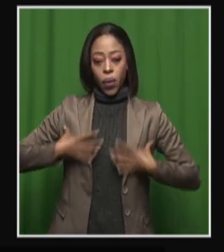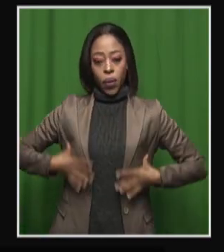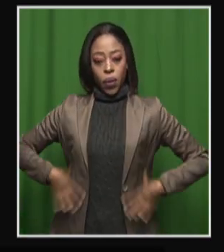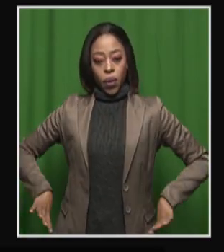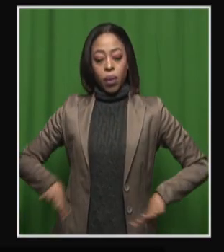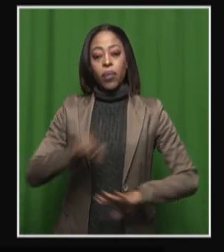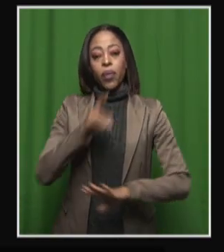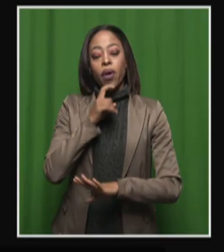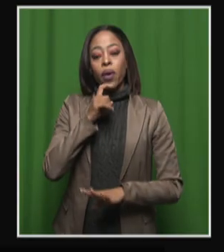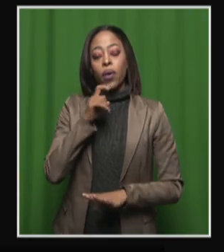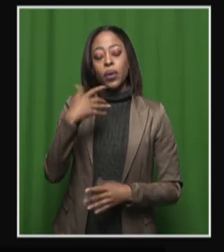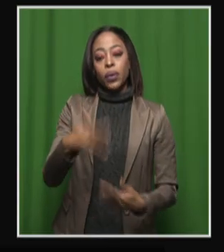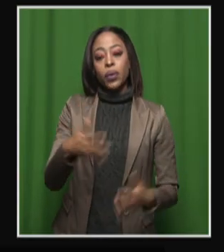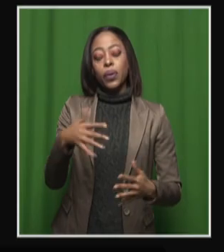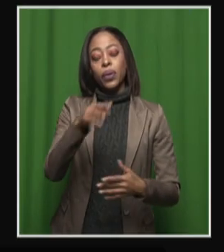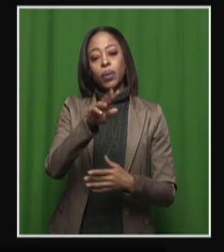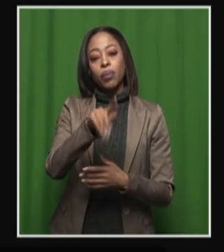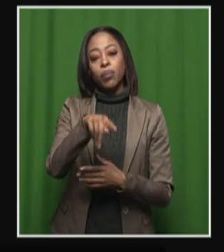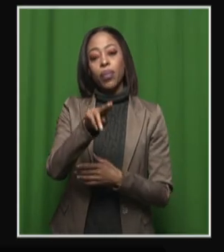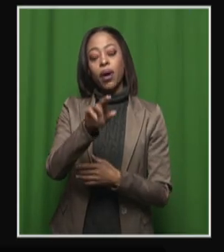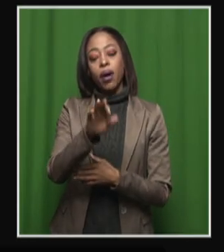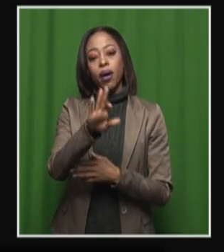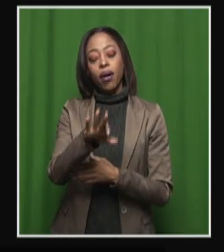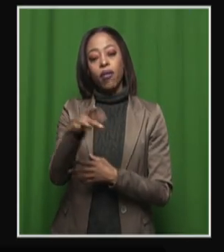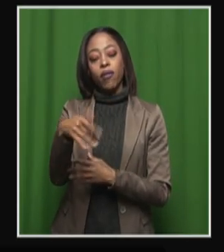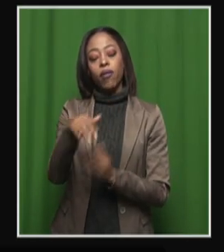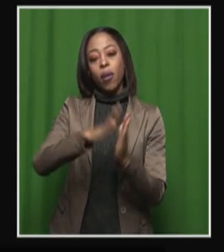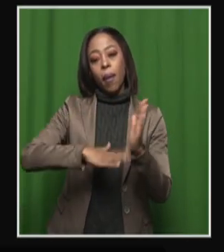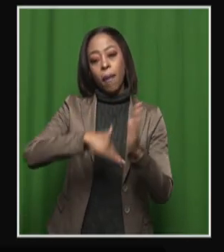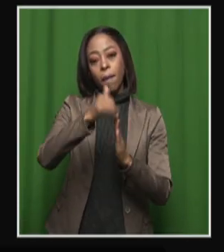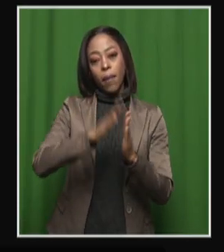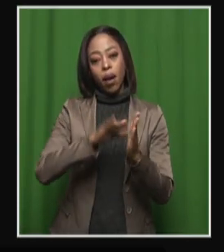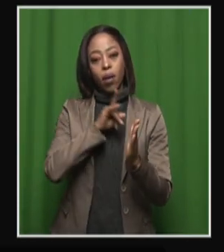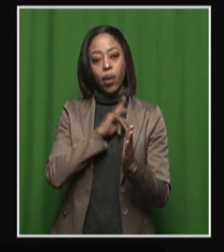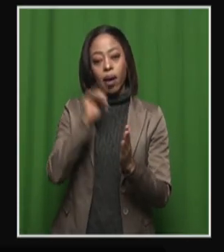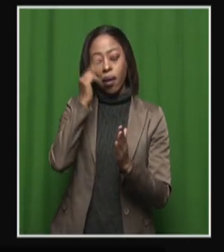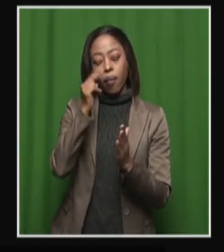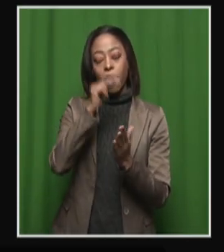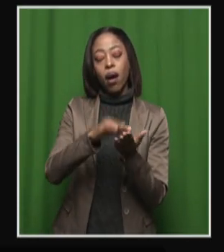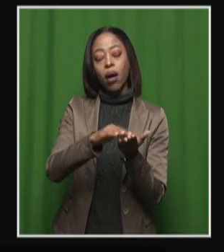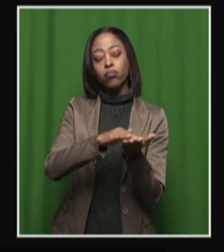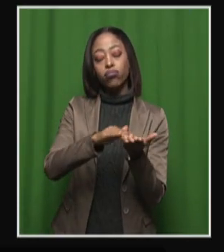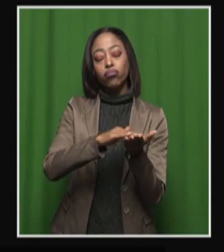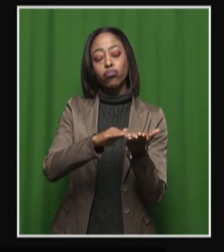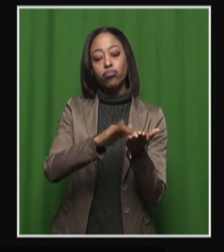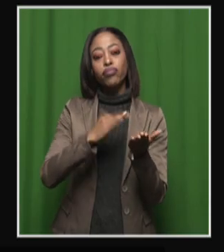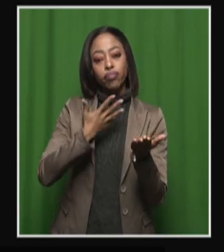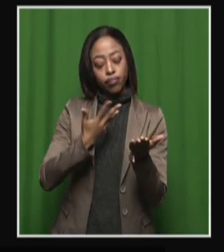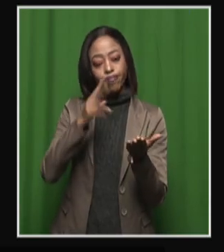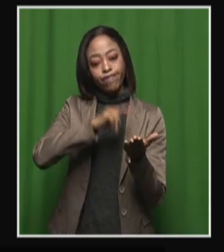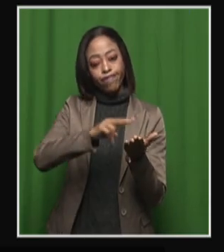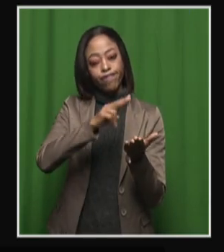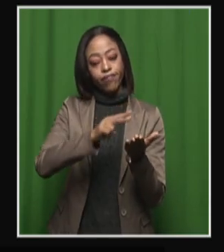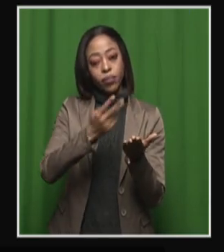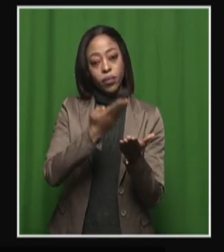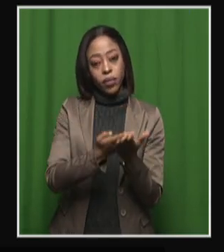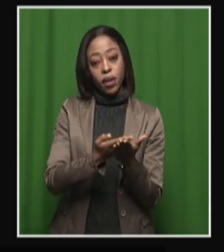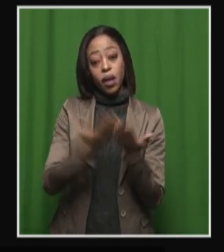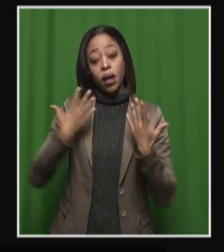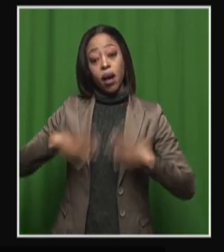raised paint, puff paint, so that it's tactile and visible for visually impaired individuals. And I've put it on the outside of